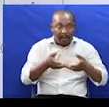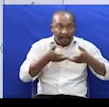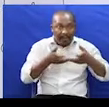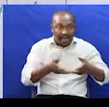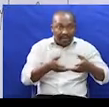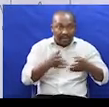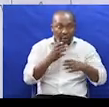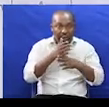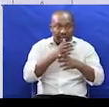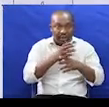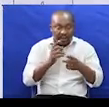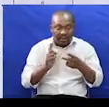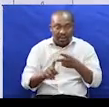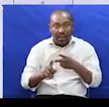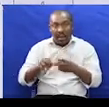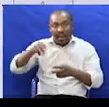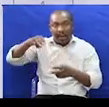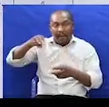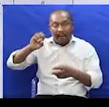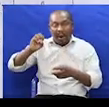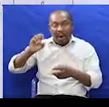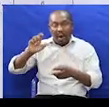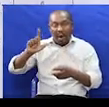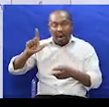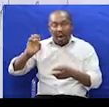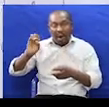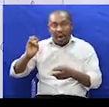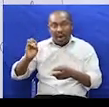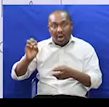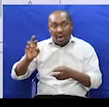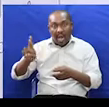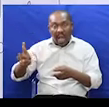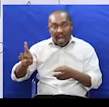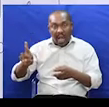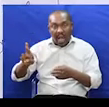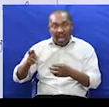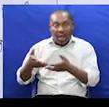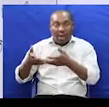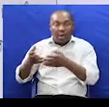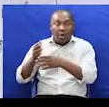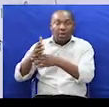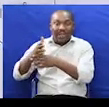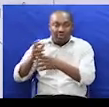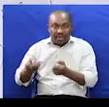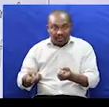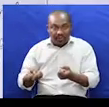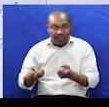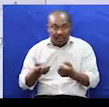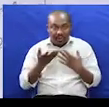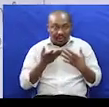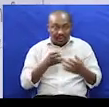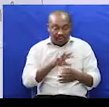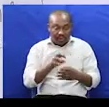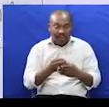concentration, and we have what we call molar concentration. So mass concentration, it is the concentration